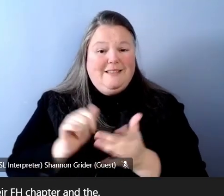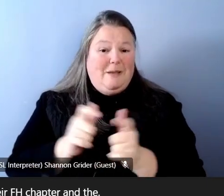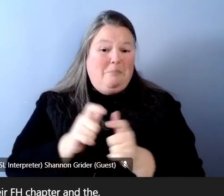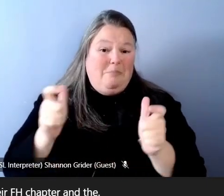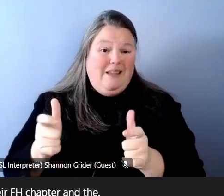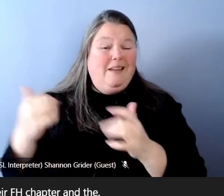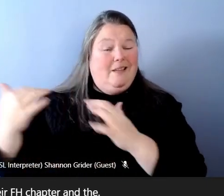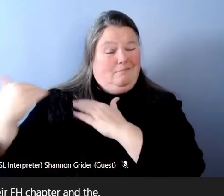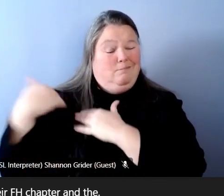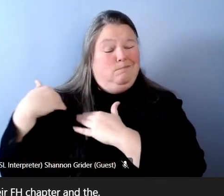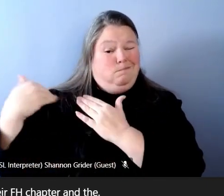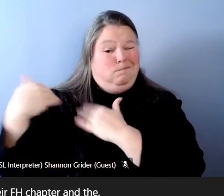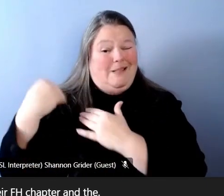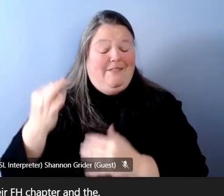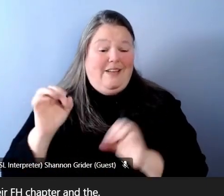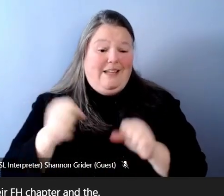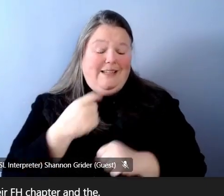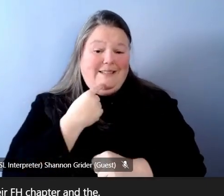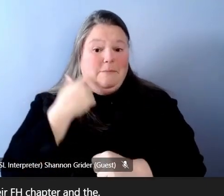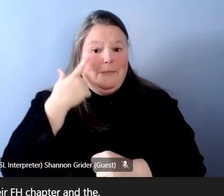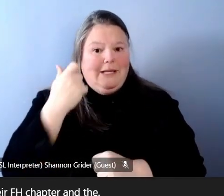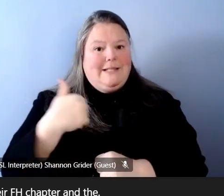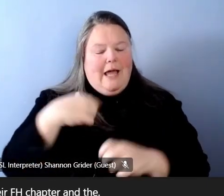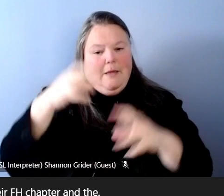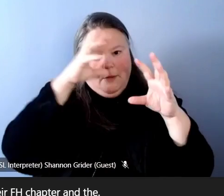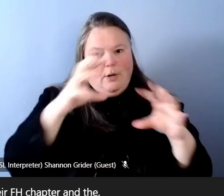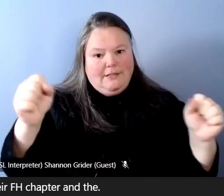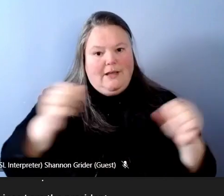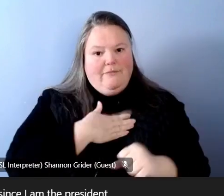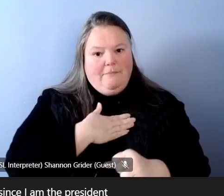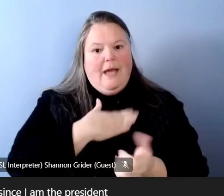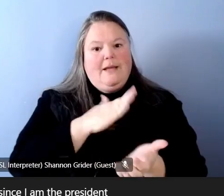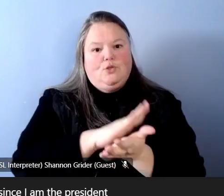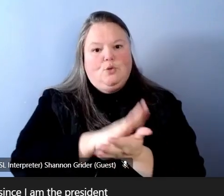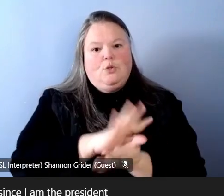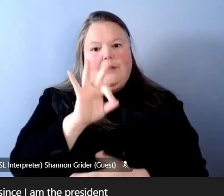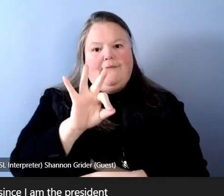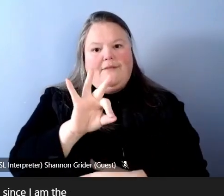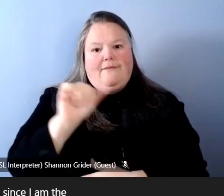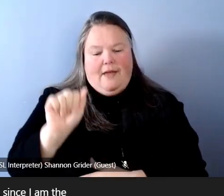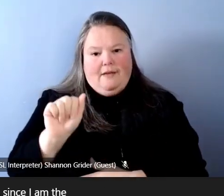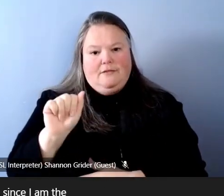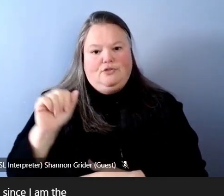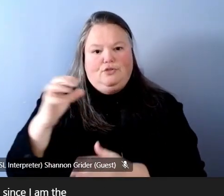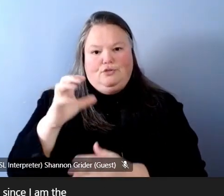hefty task, if I may say, since I am the president of my school's FFA chapter.